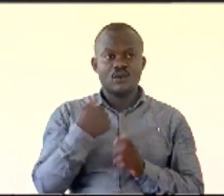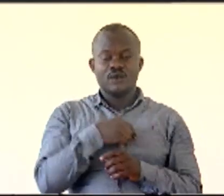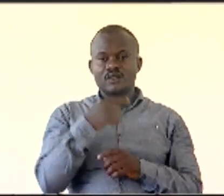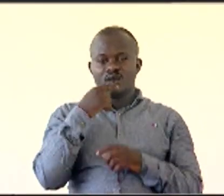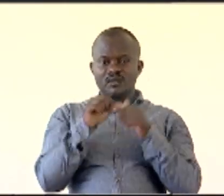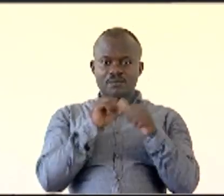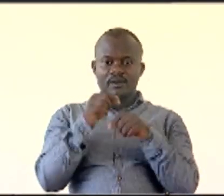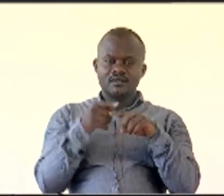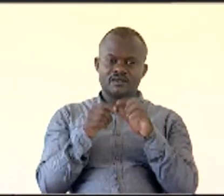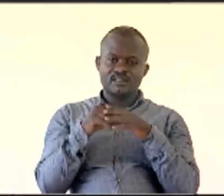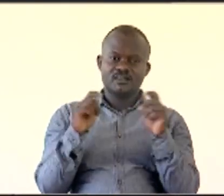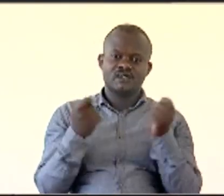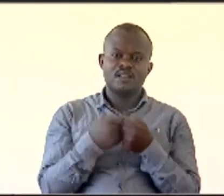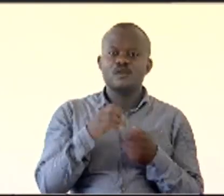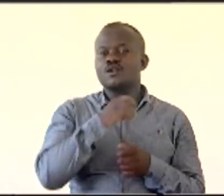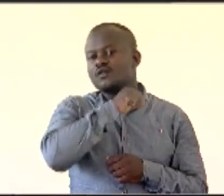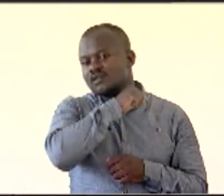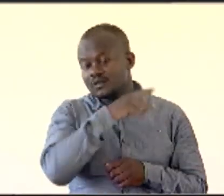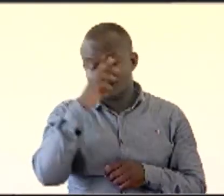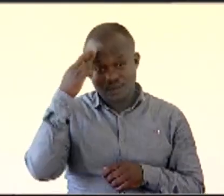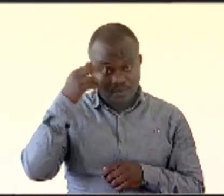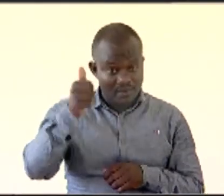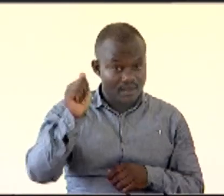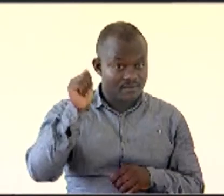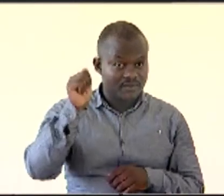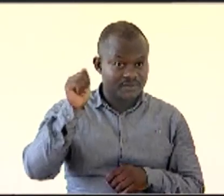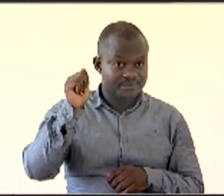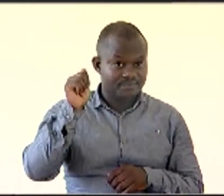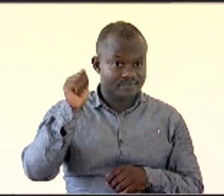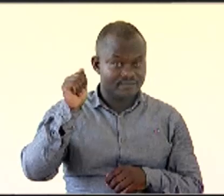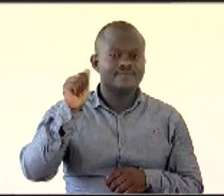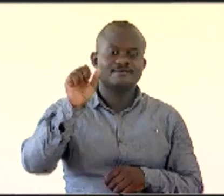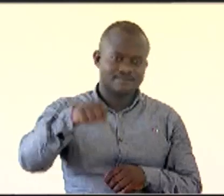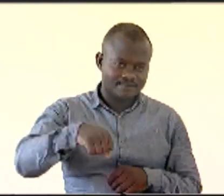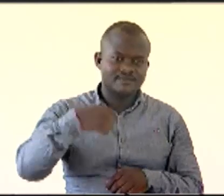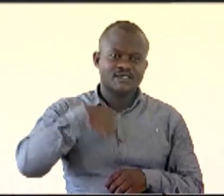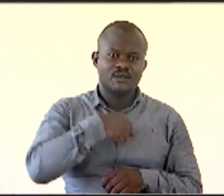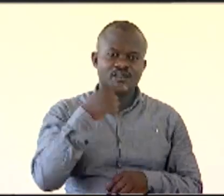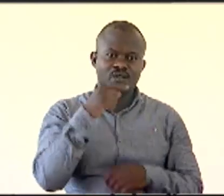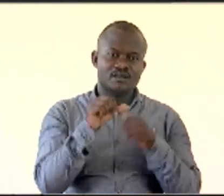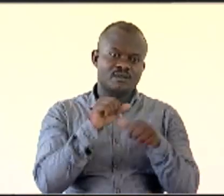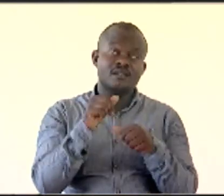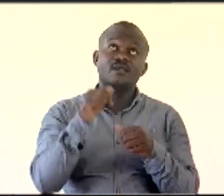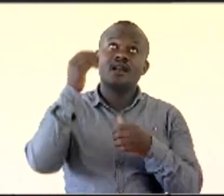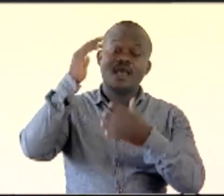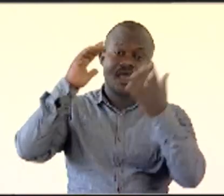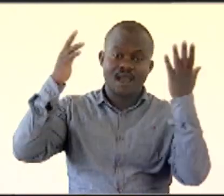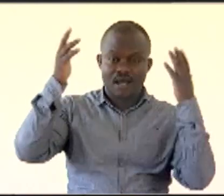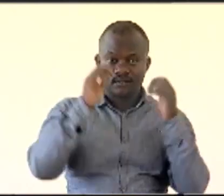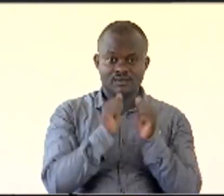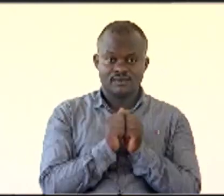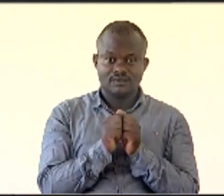about different types of pollution. Do you remember them? Yes, we talked about air pollution,